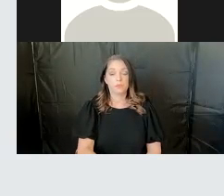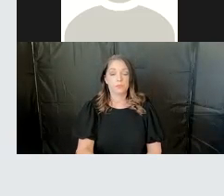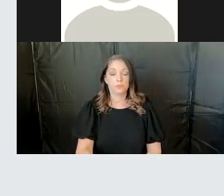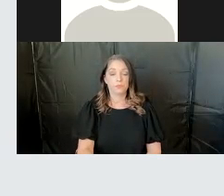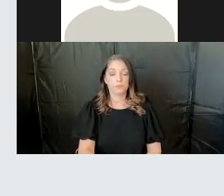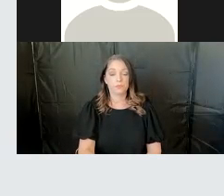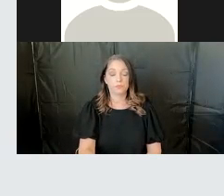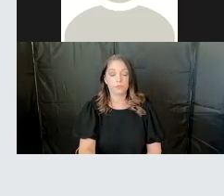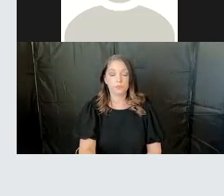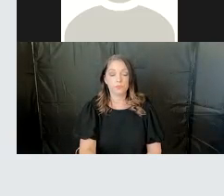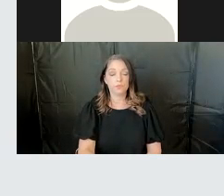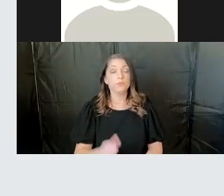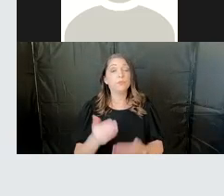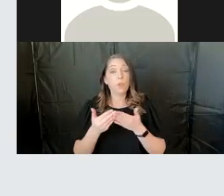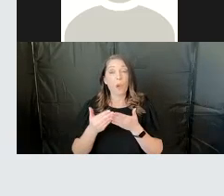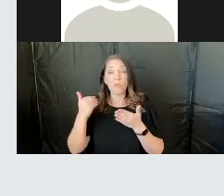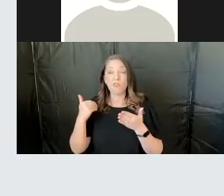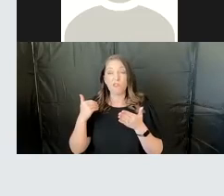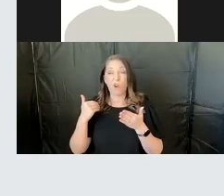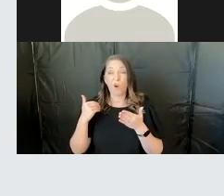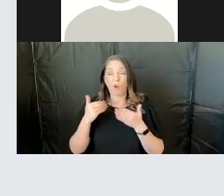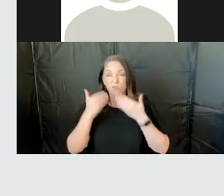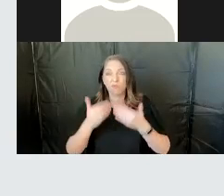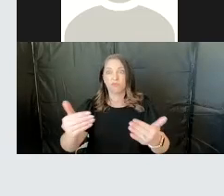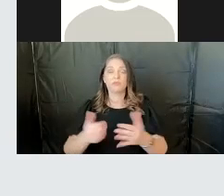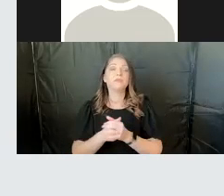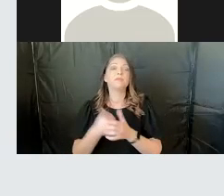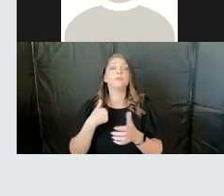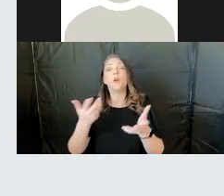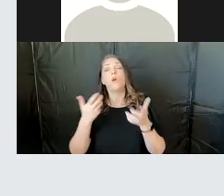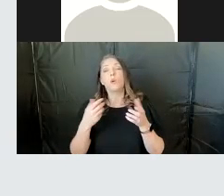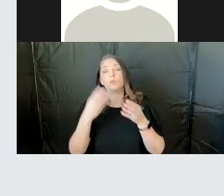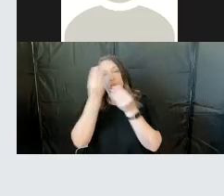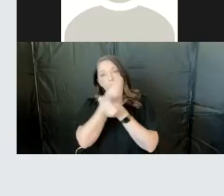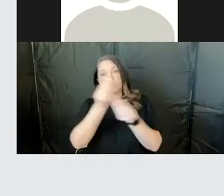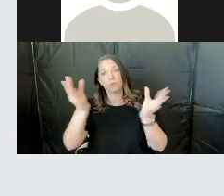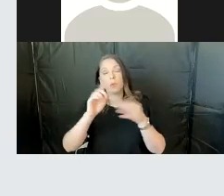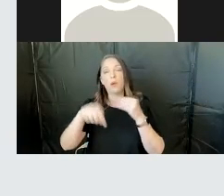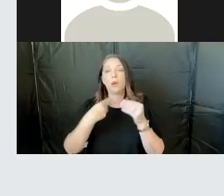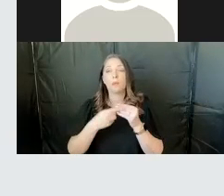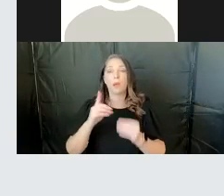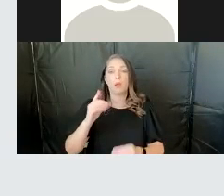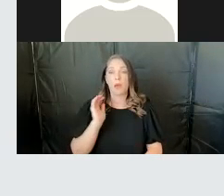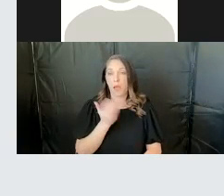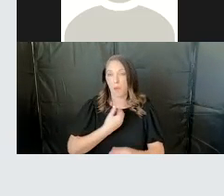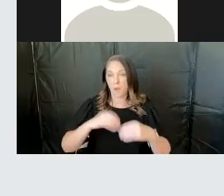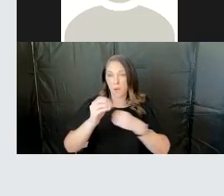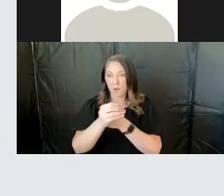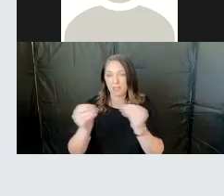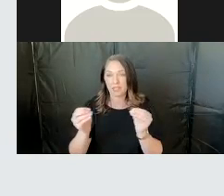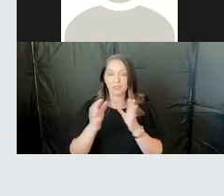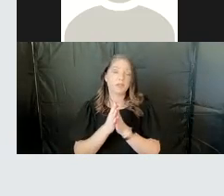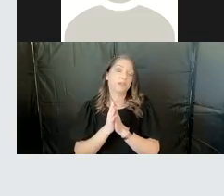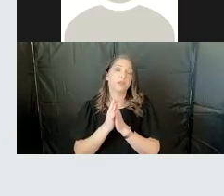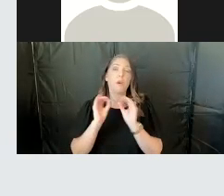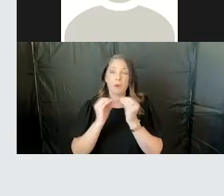So before we continue with today's topic, I would like to tell you a little bit about our organization, Disability